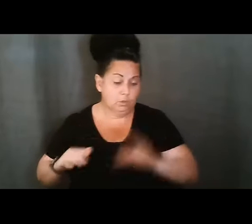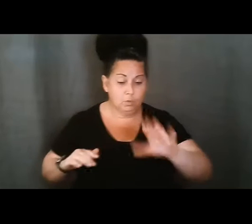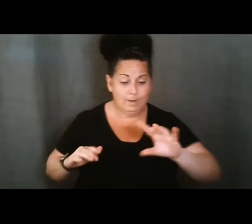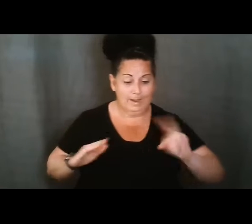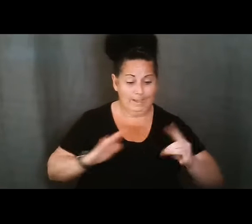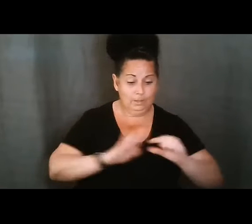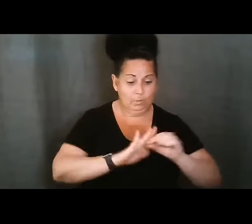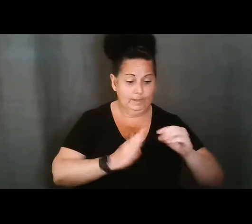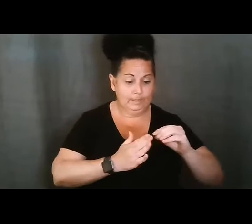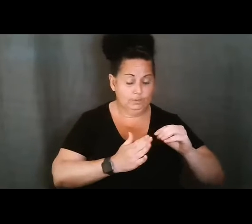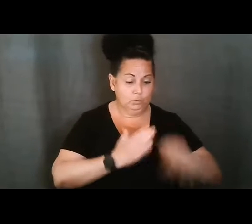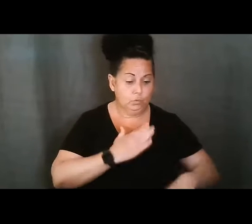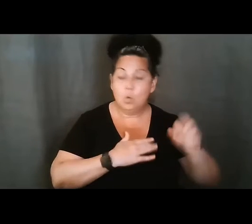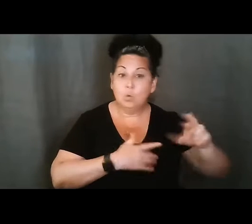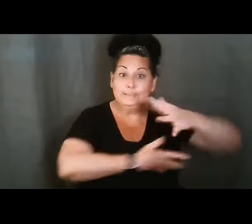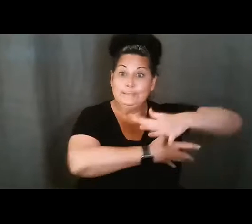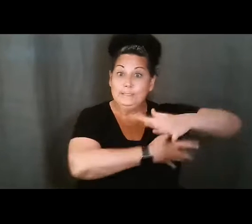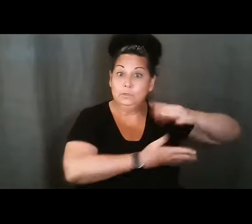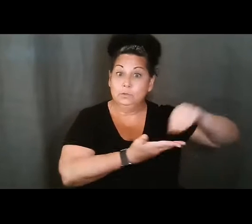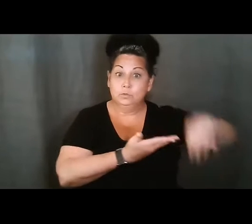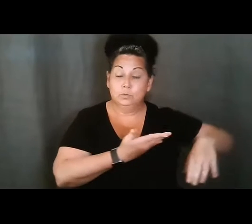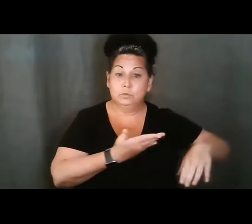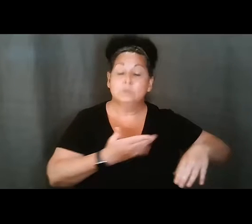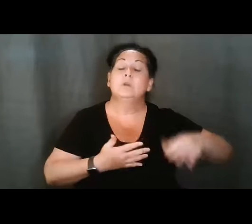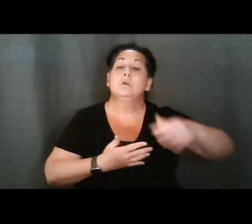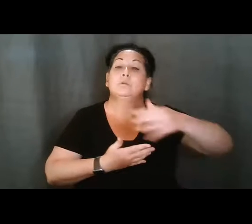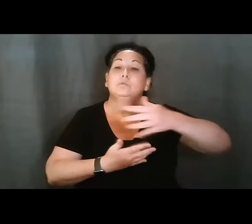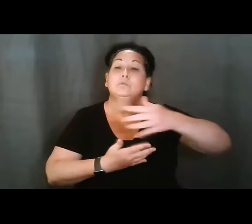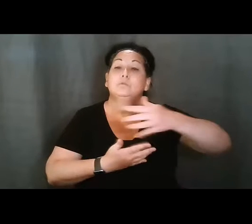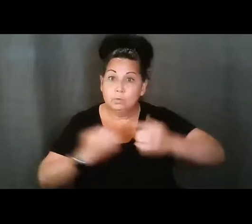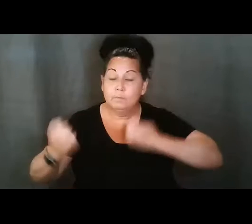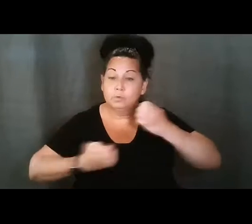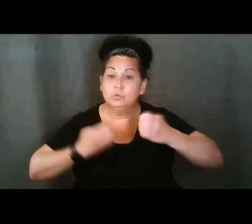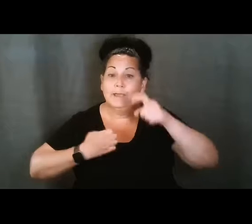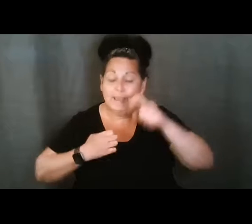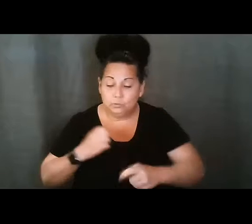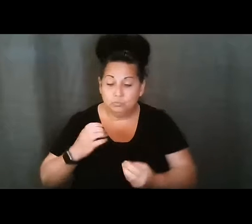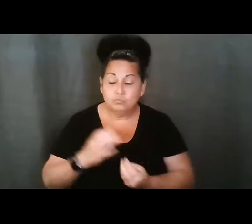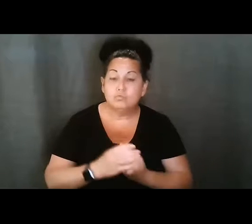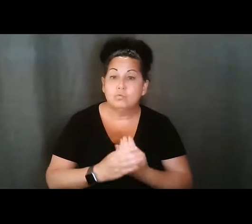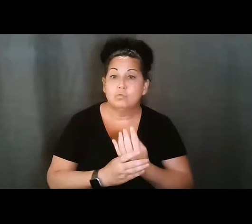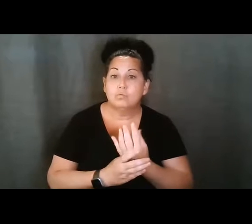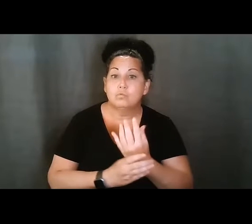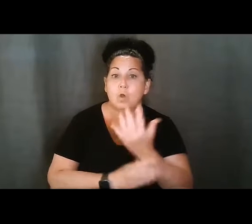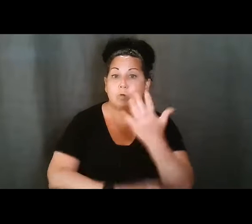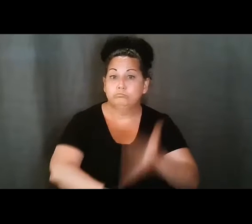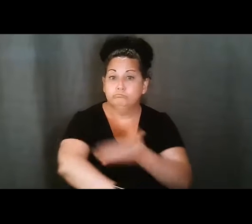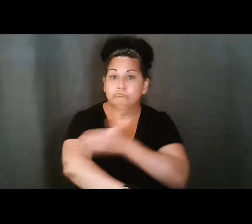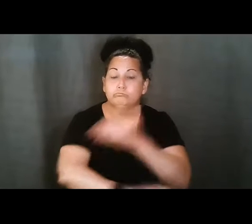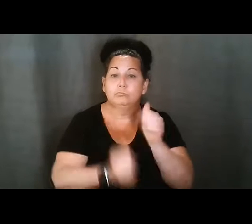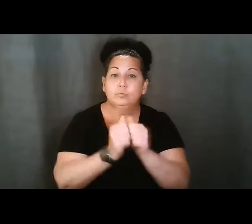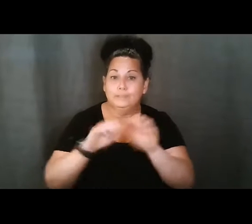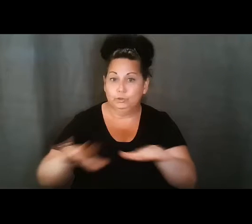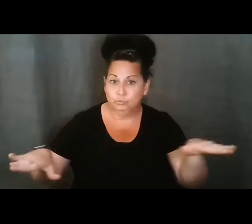senior. Social-emotional learning has to grow with the child. And remember that social-emotional learning, like most